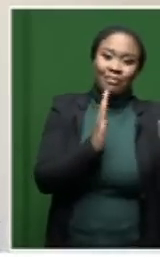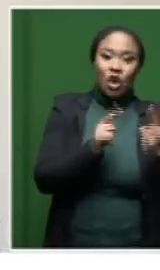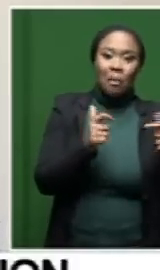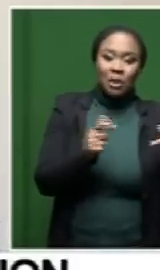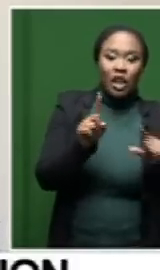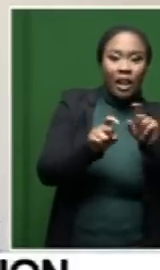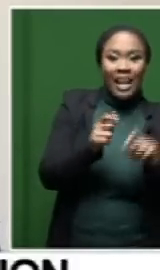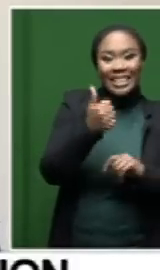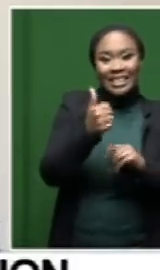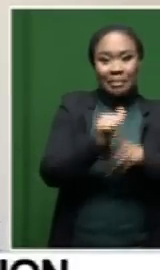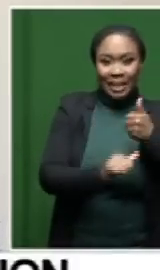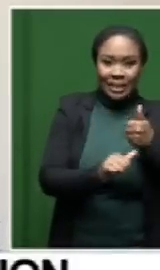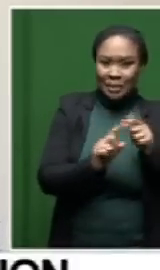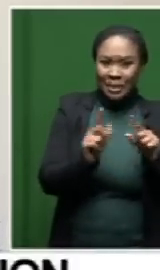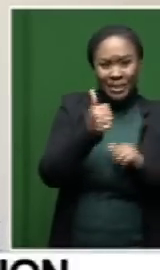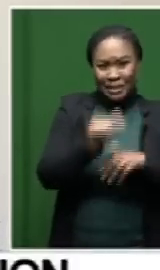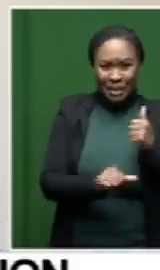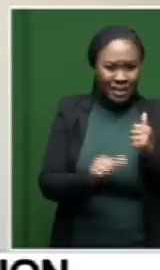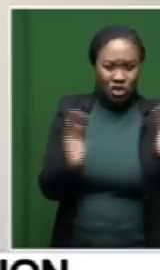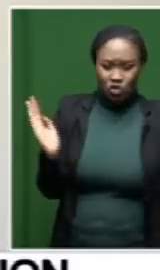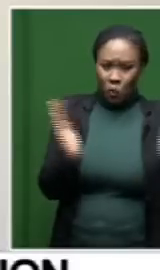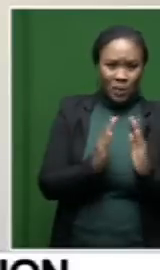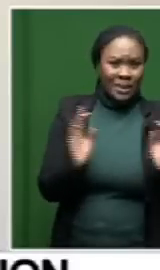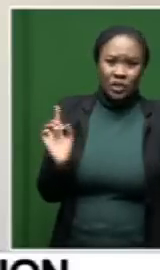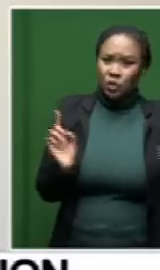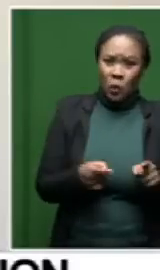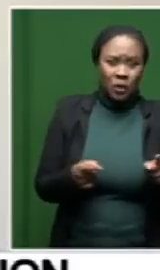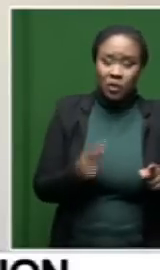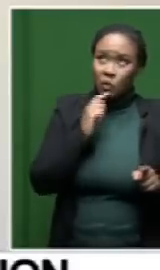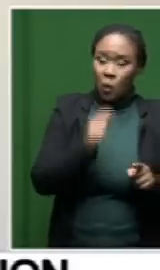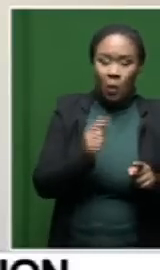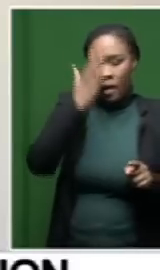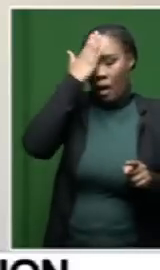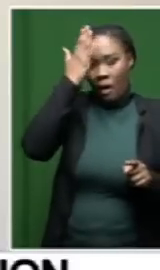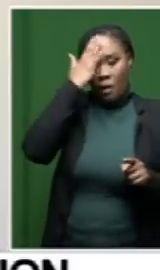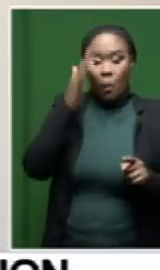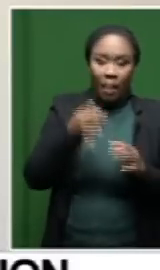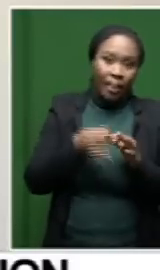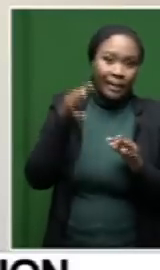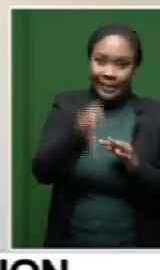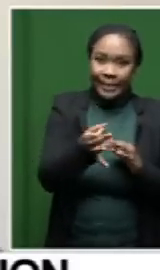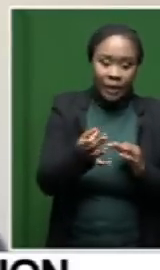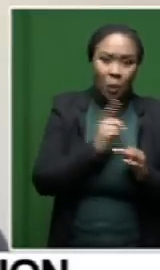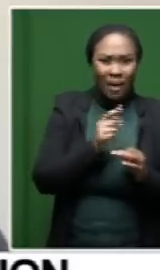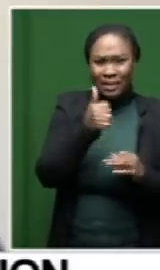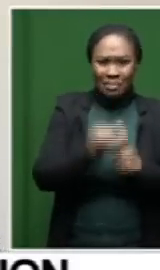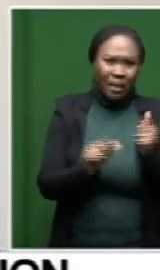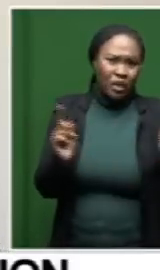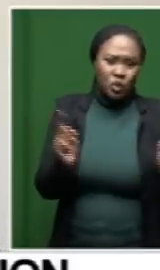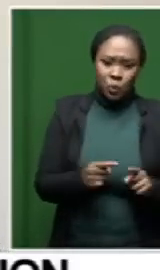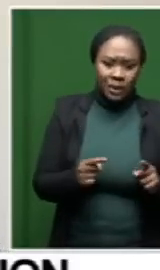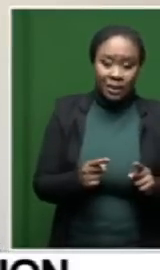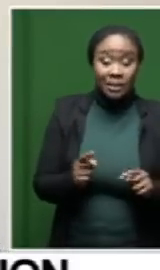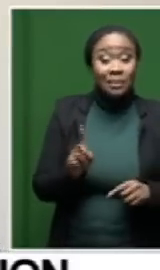six-month undertaking was unrealistic from the get-go. So it was almost inevitable that it would be extended. Now, the problem was that